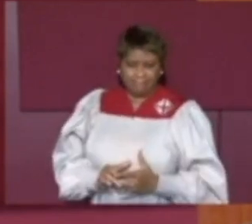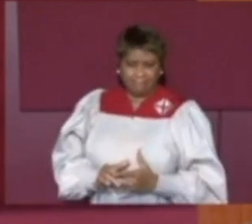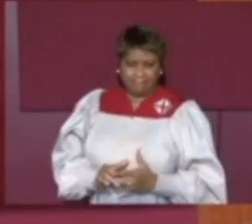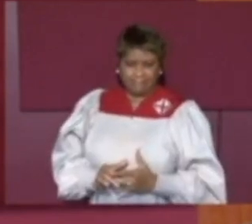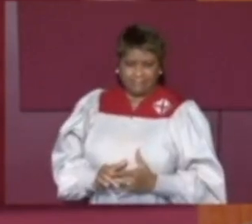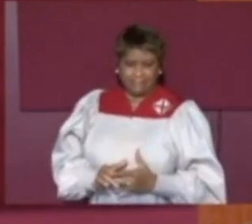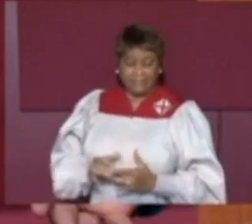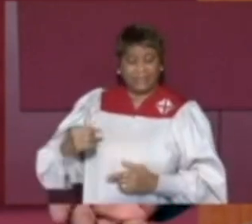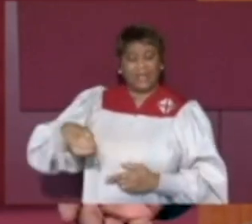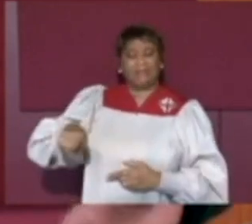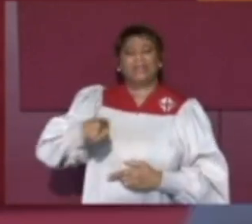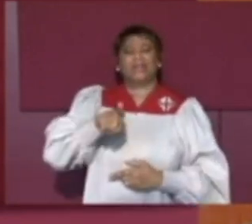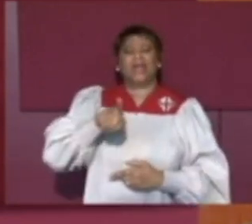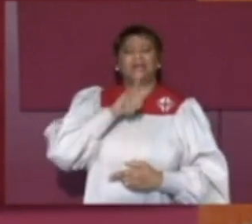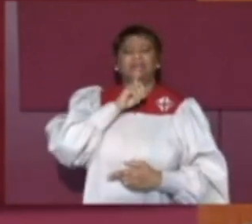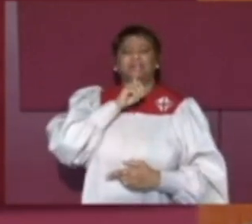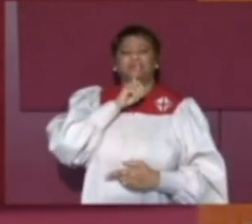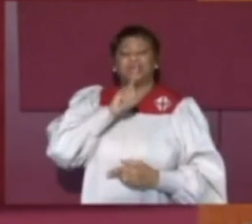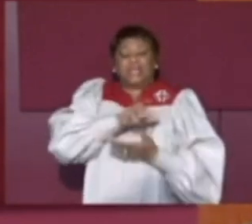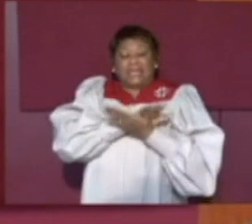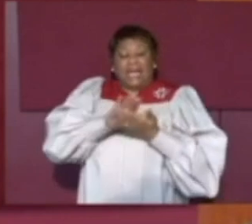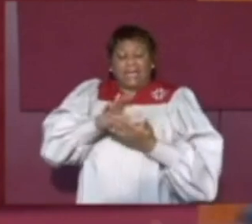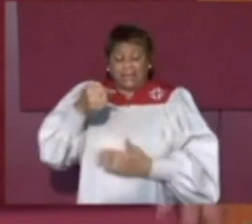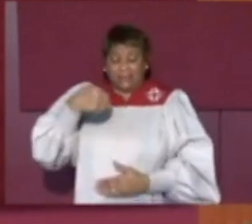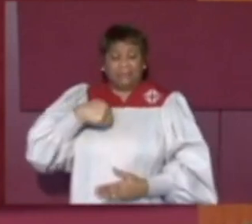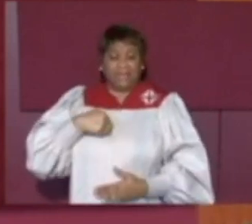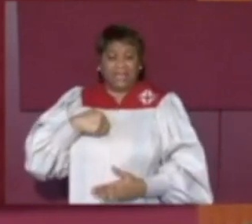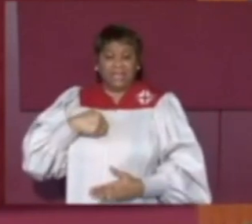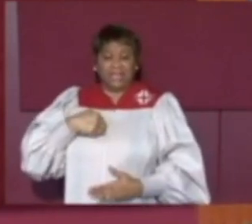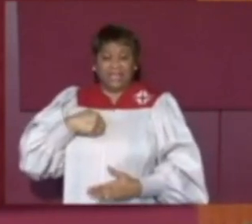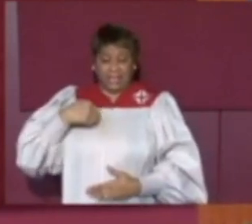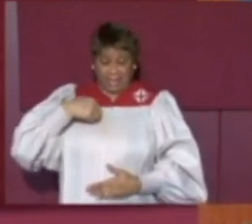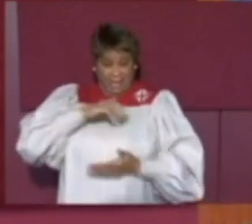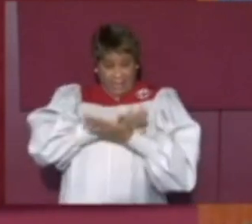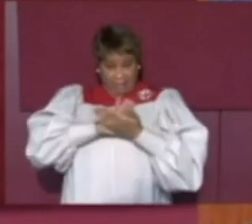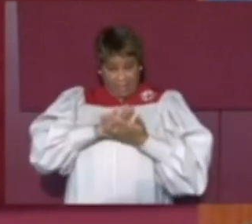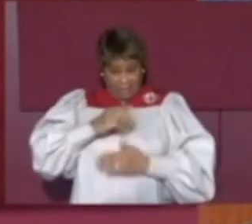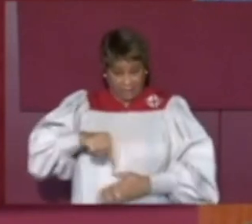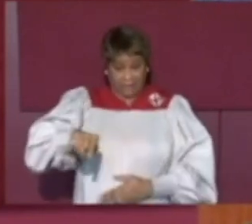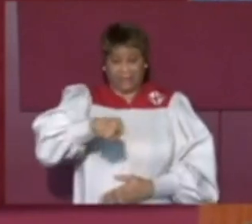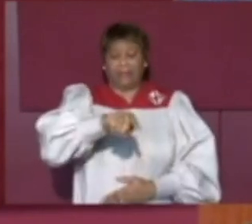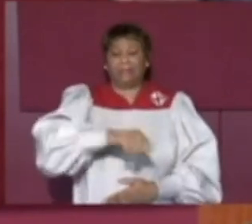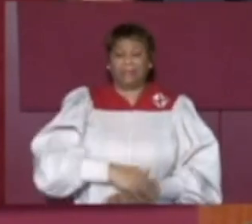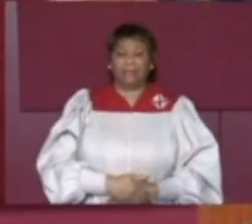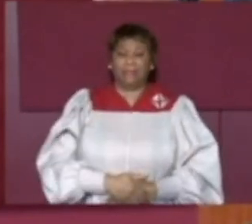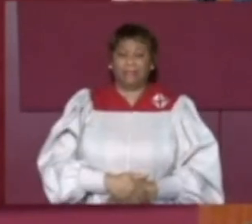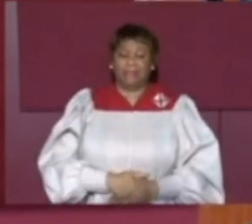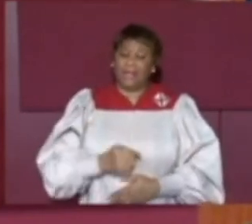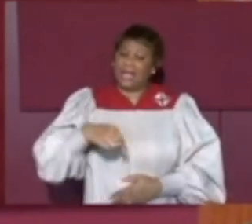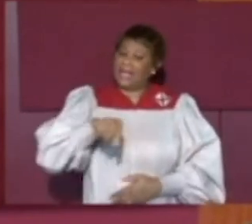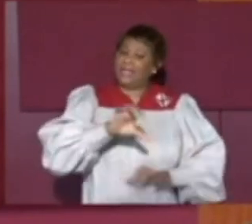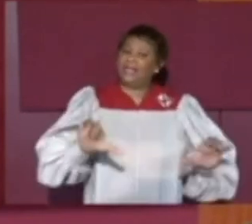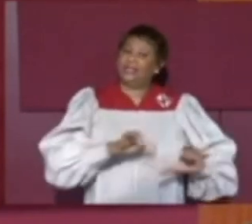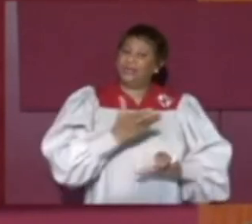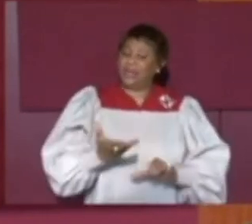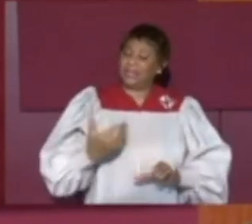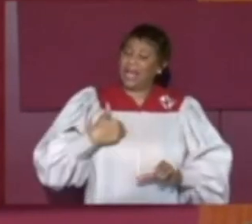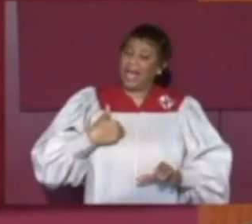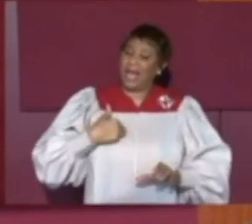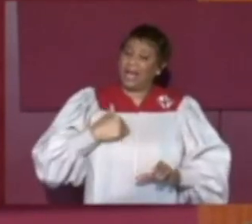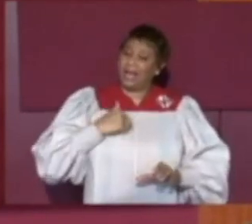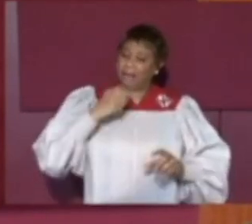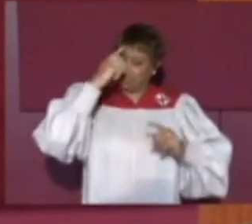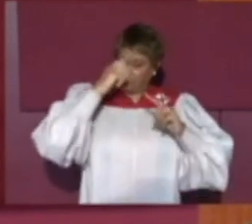But they are extremely kind to me, and I am kind to them. And they do things I don't agree